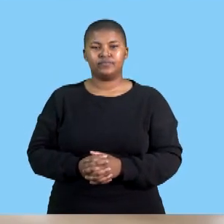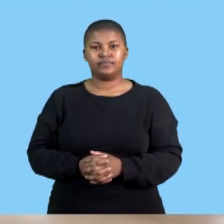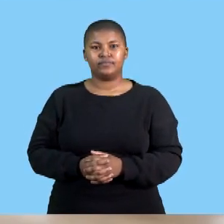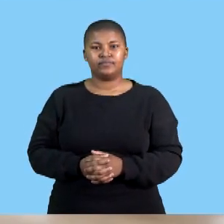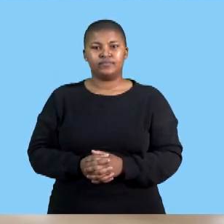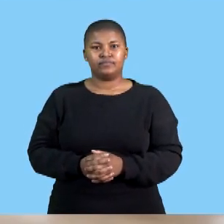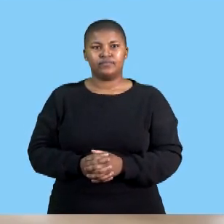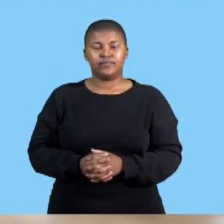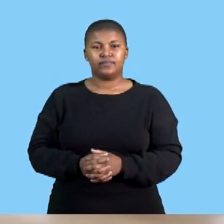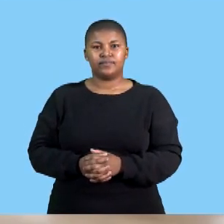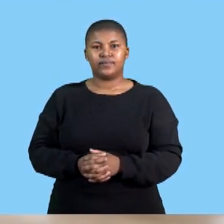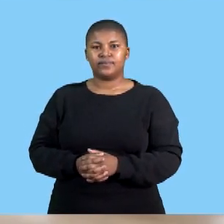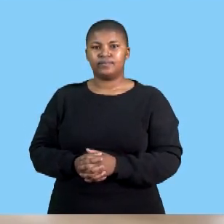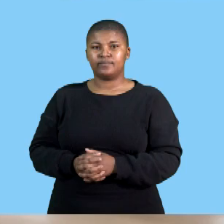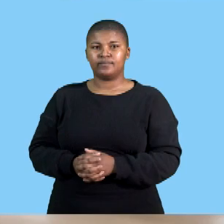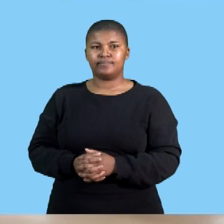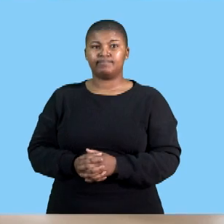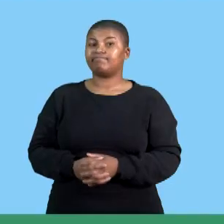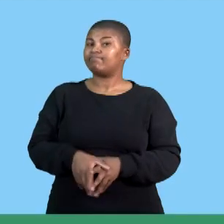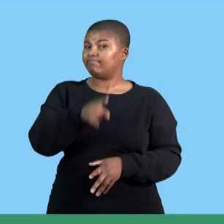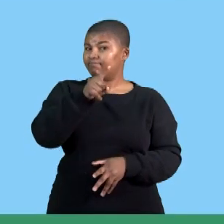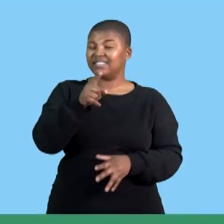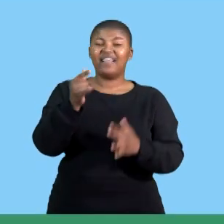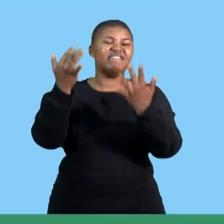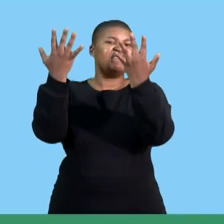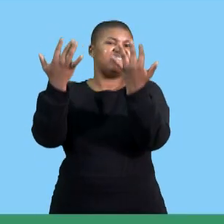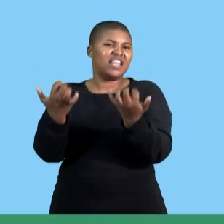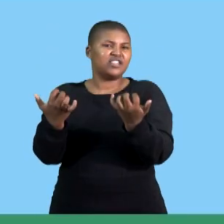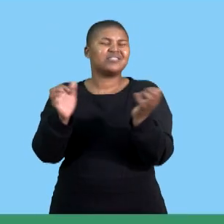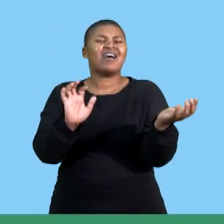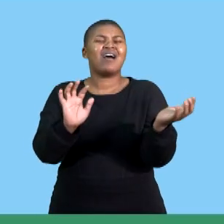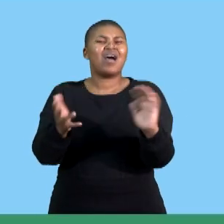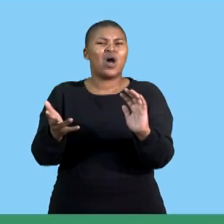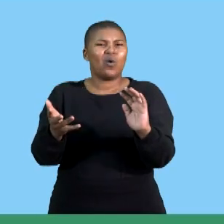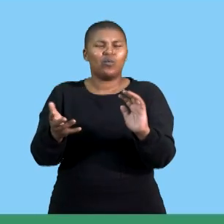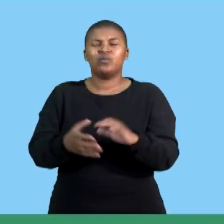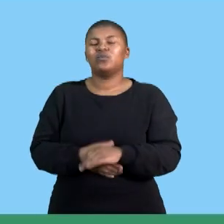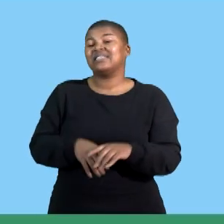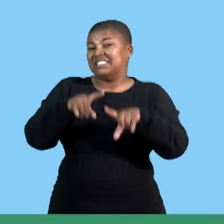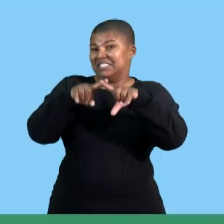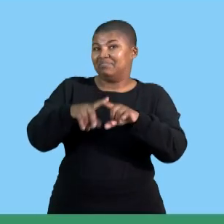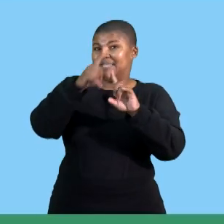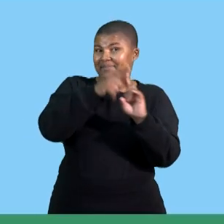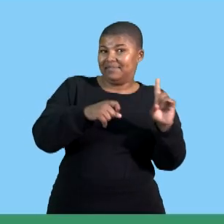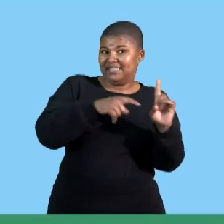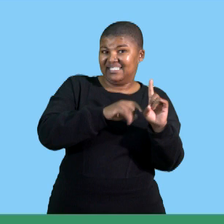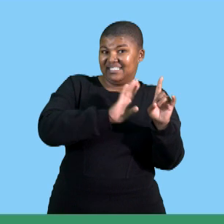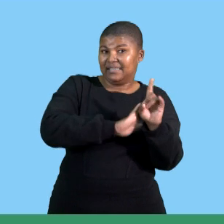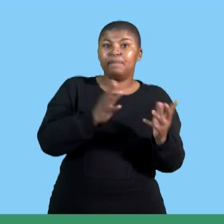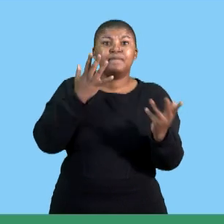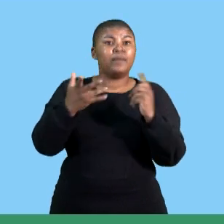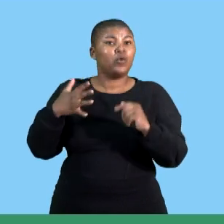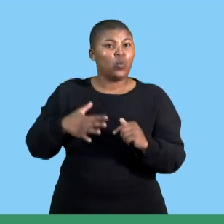at another factor, which is nature of financing. This depends on the owner. For instance, if they want to